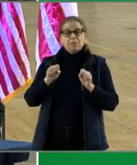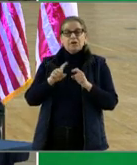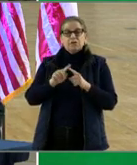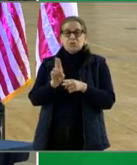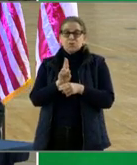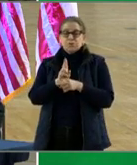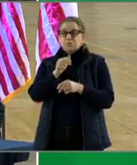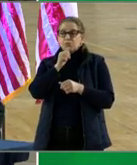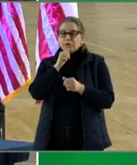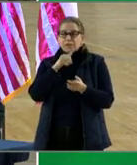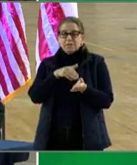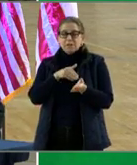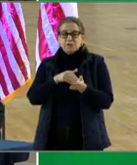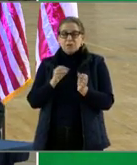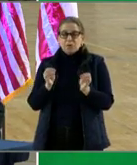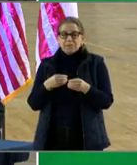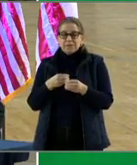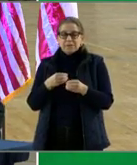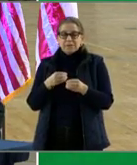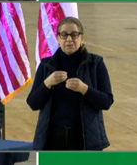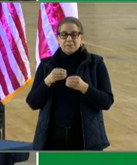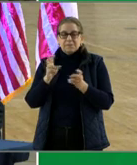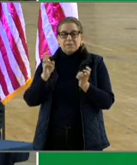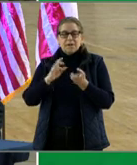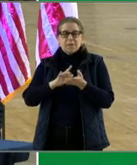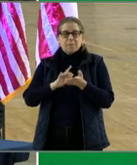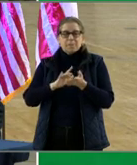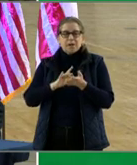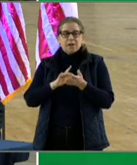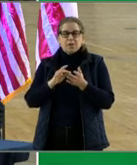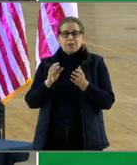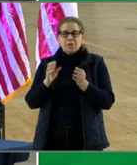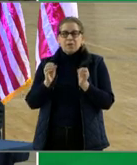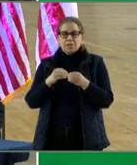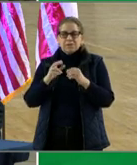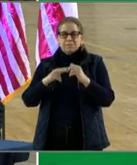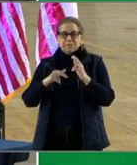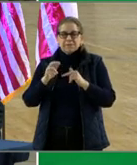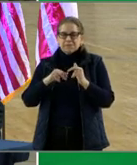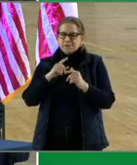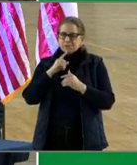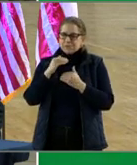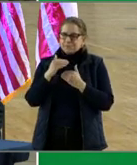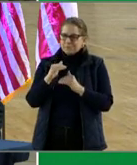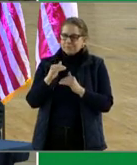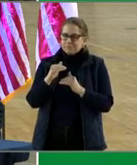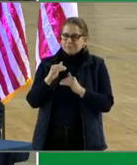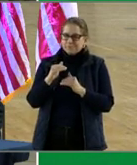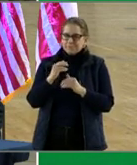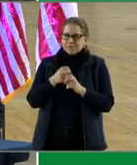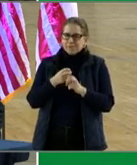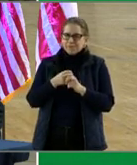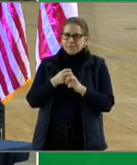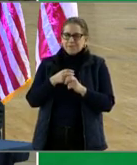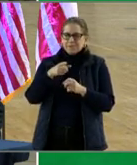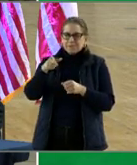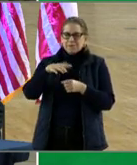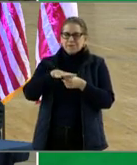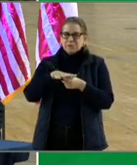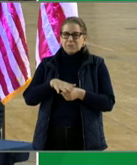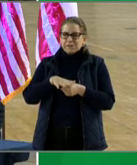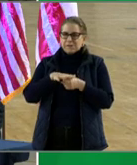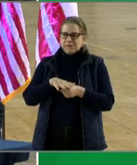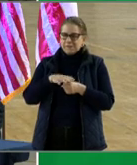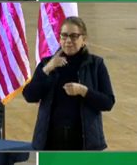building offices, is a bit restricted because of the types of the stresses it would provide on staffing, right?